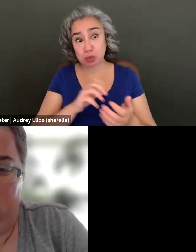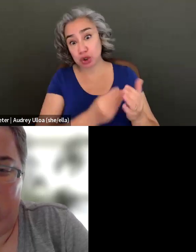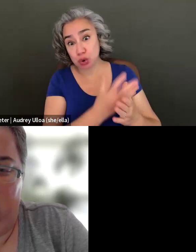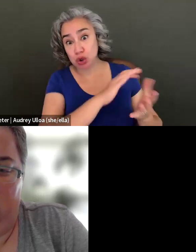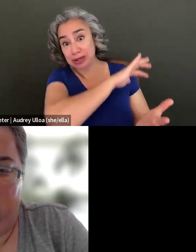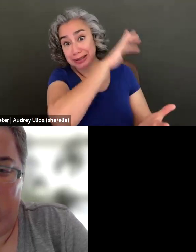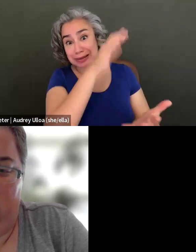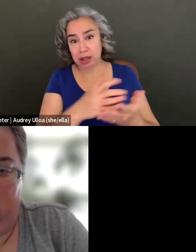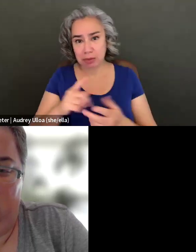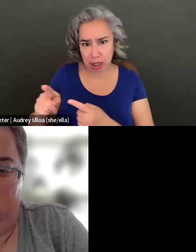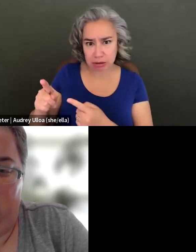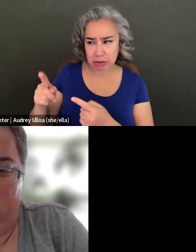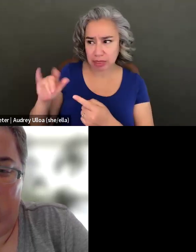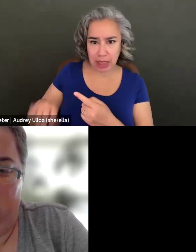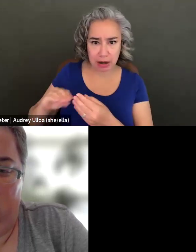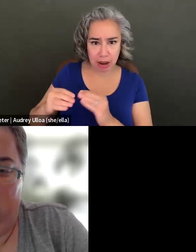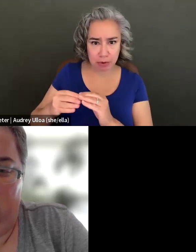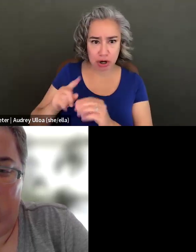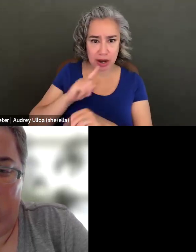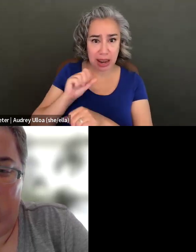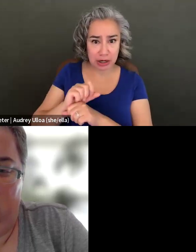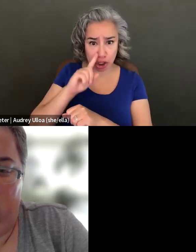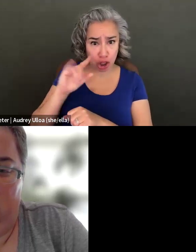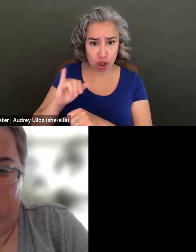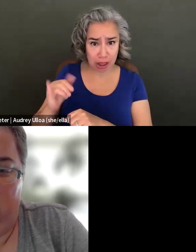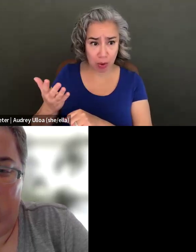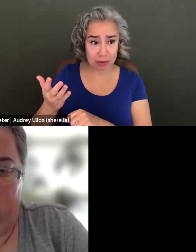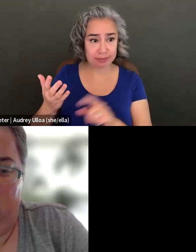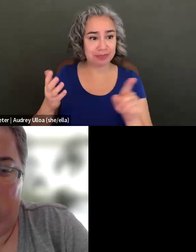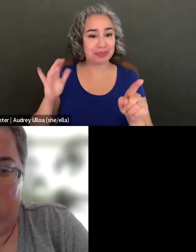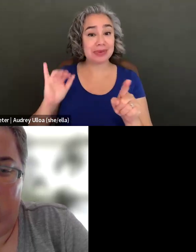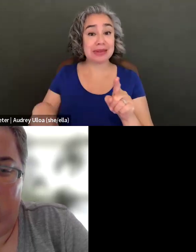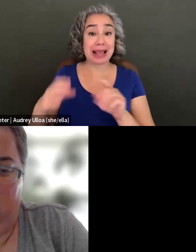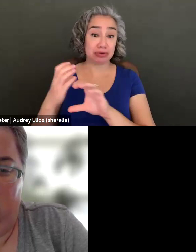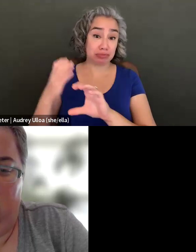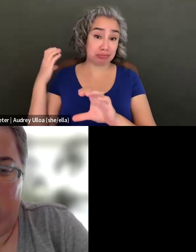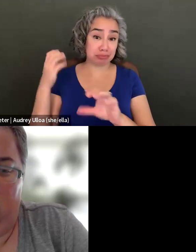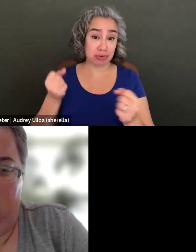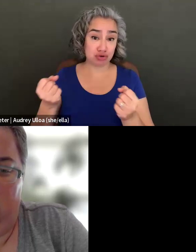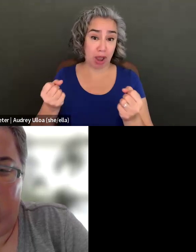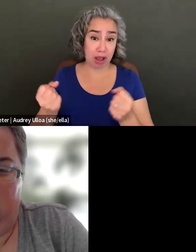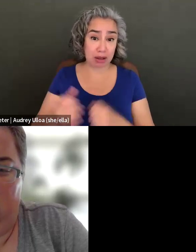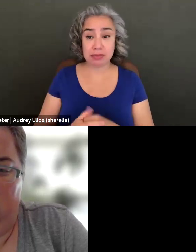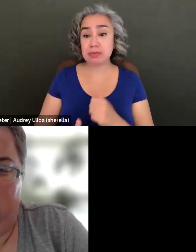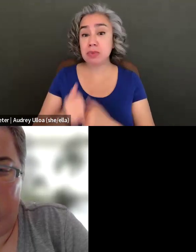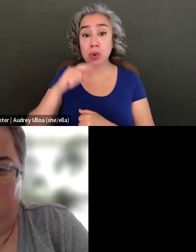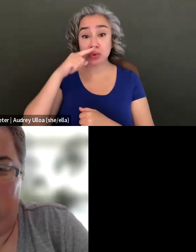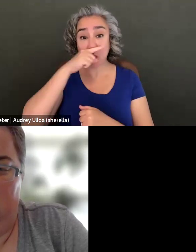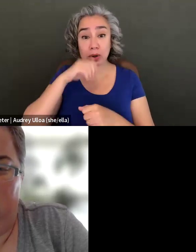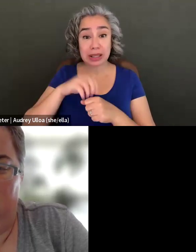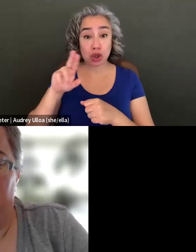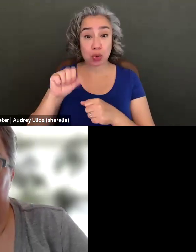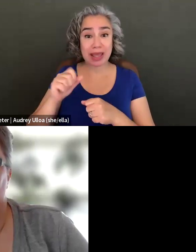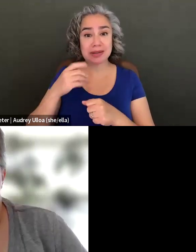do those numbers actually look like? This is a semi-truck. Most maize in the US is transported